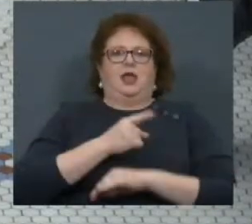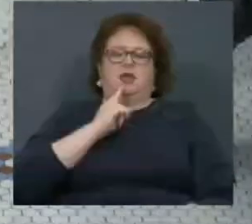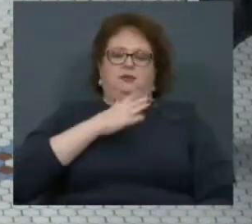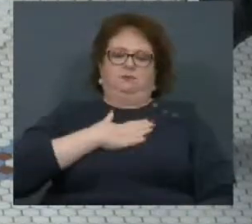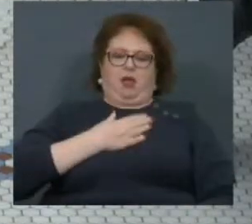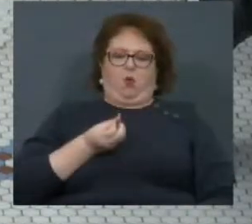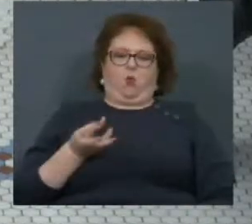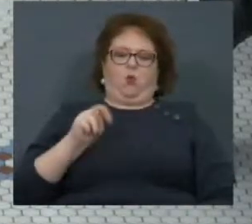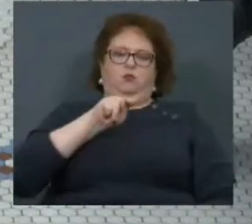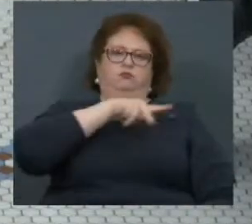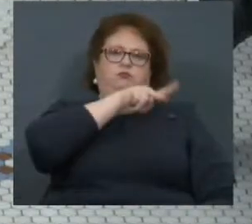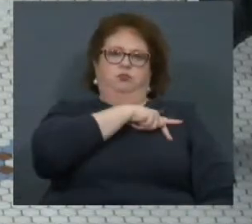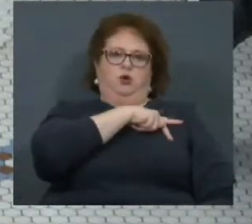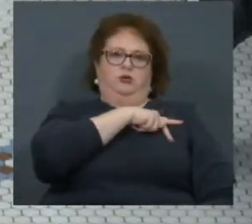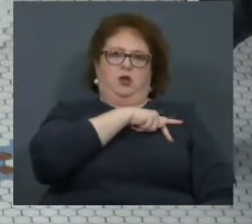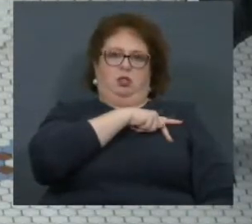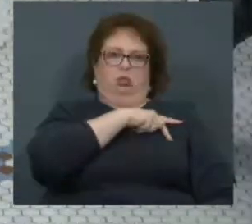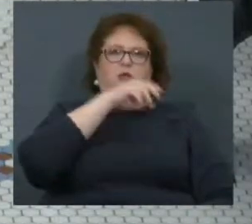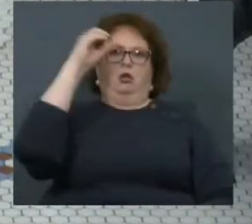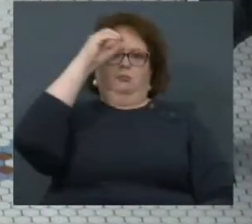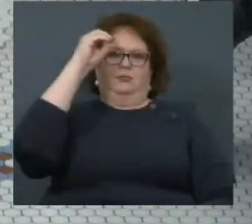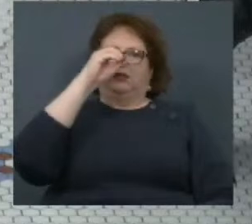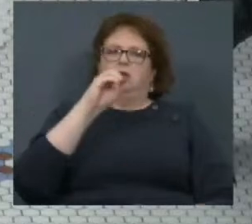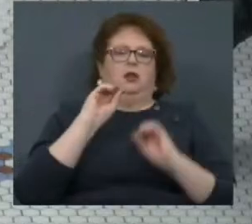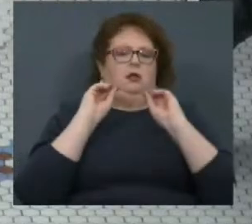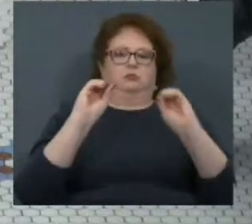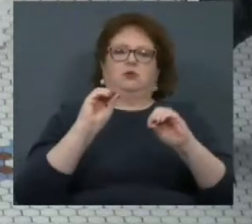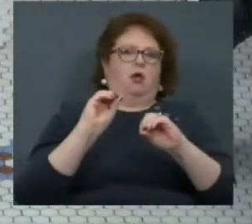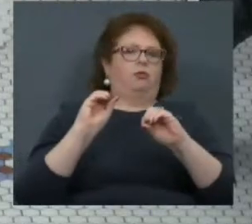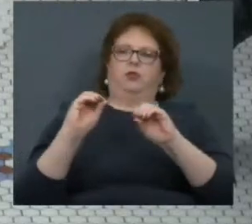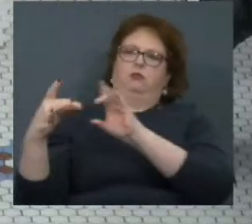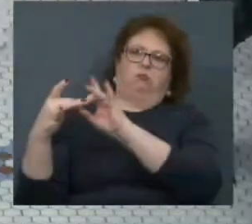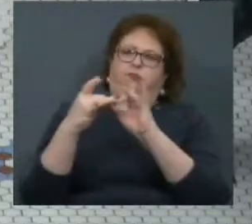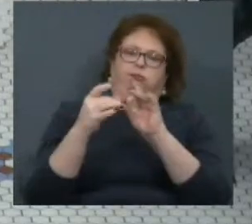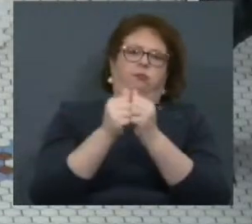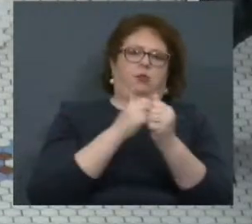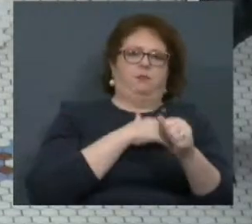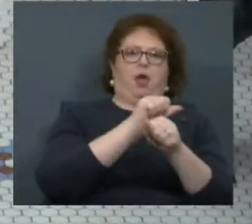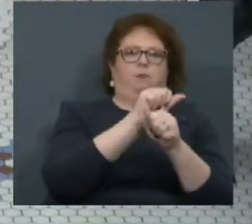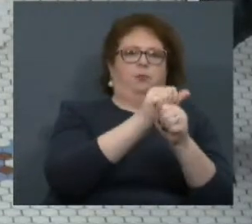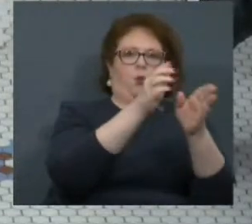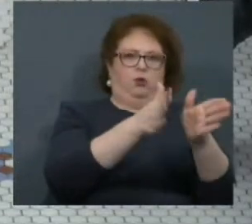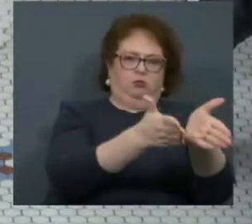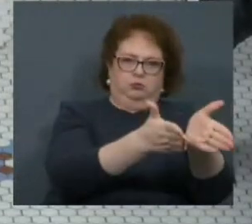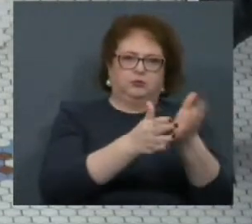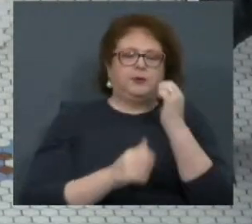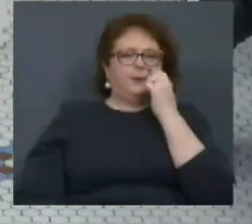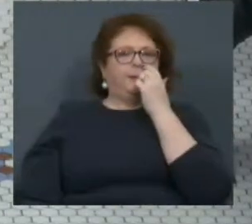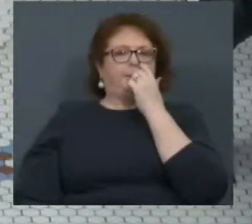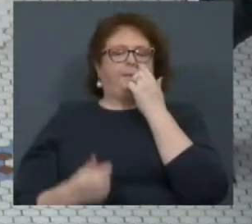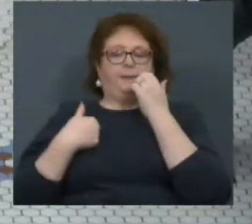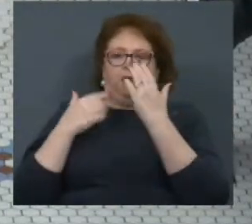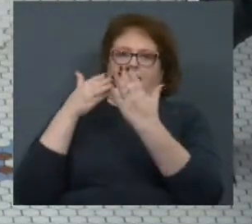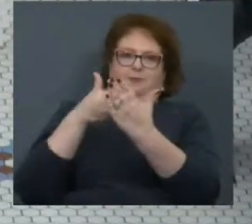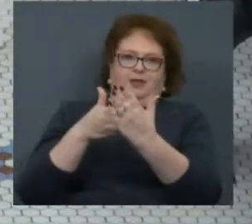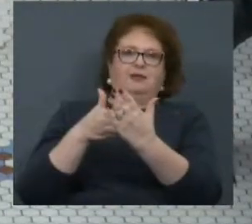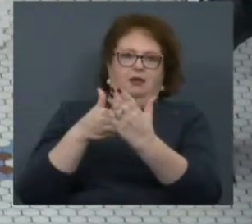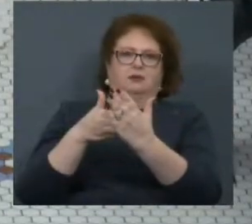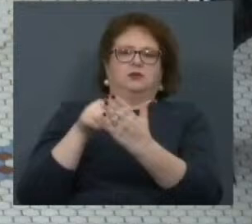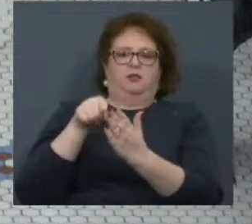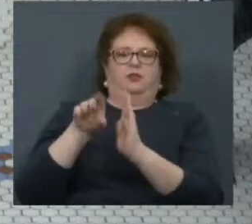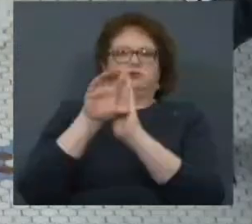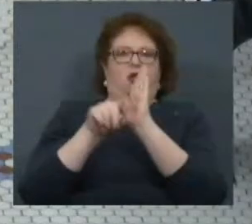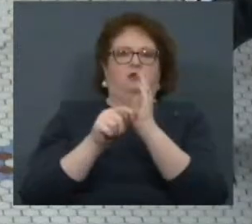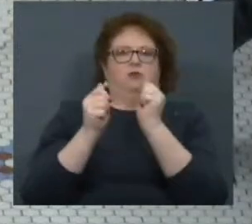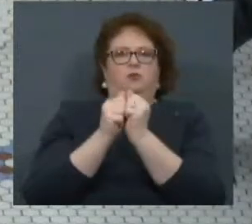not the views of my employer. I'm here to lend my voice in opposition to the resolution authorizing a contract